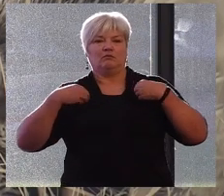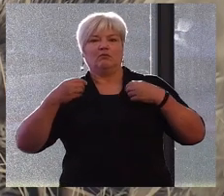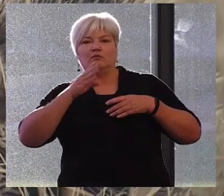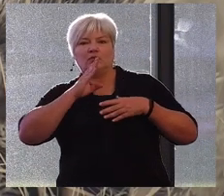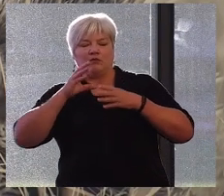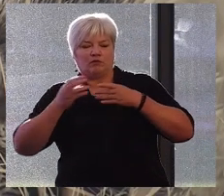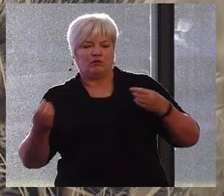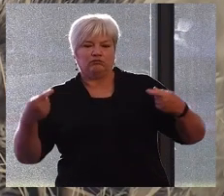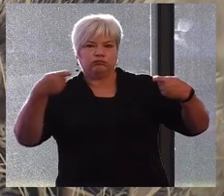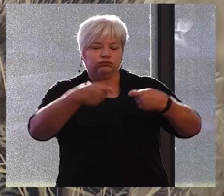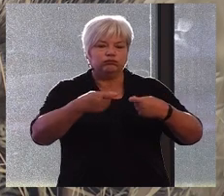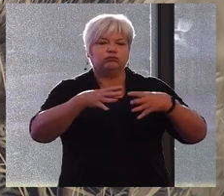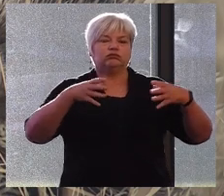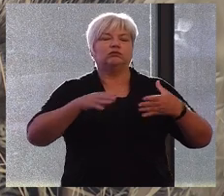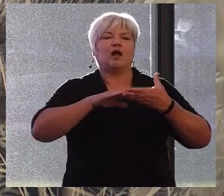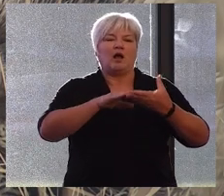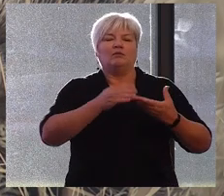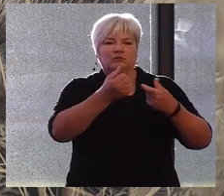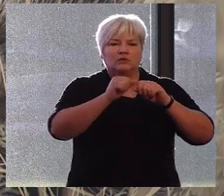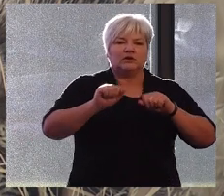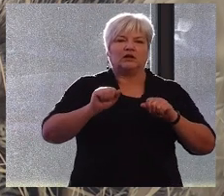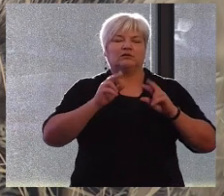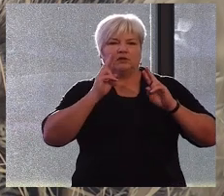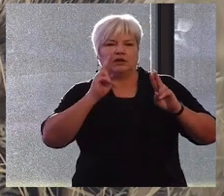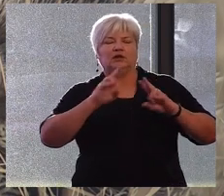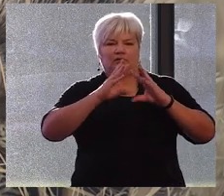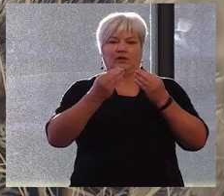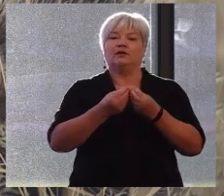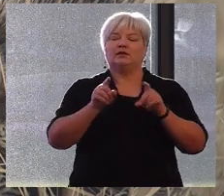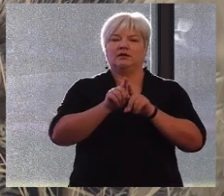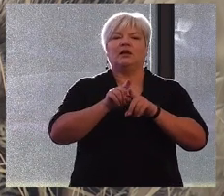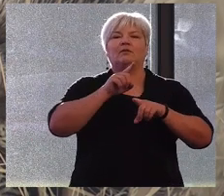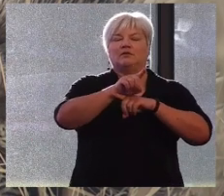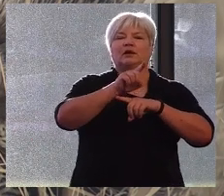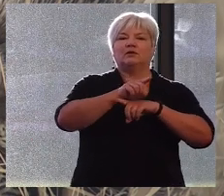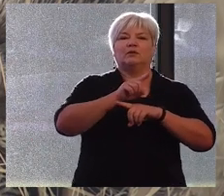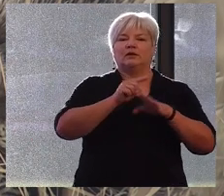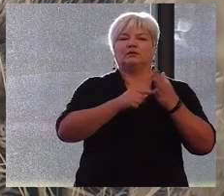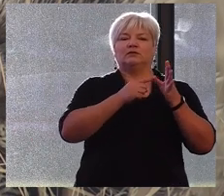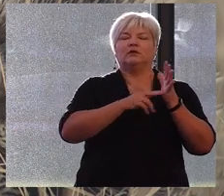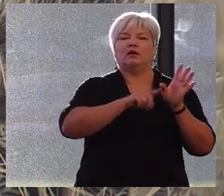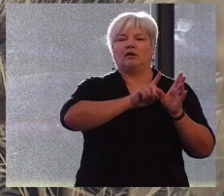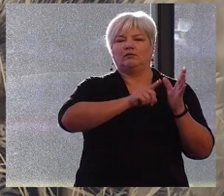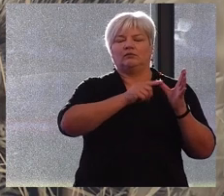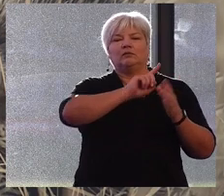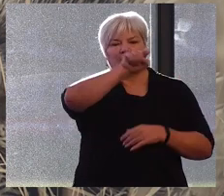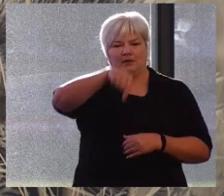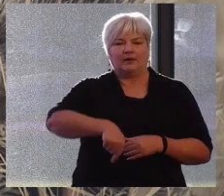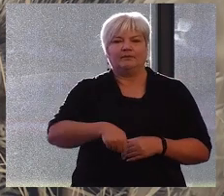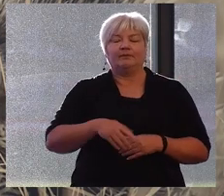species and their habitats, and that's part of the work with the Commonwealth that Tanya's coming down next week for. And in the delivery of our $77